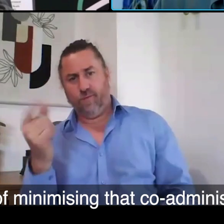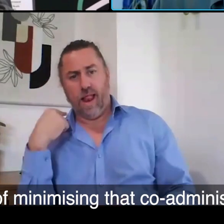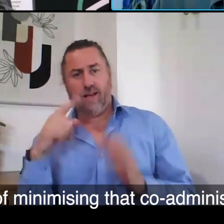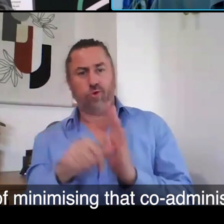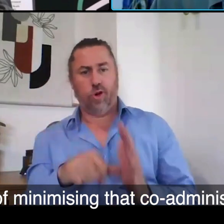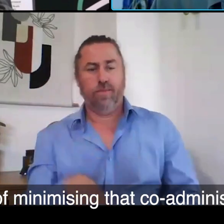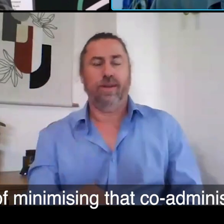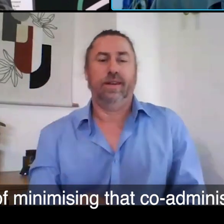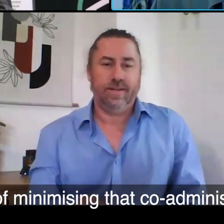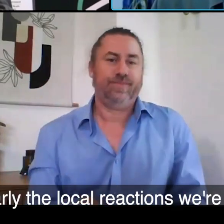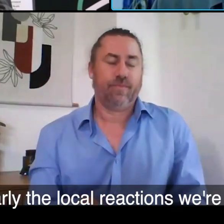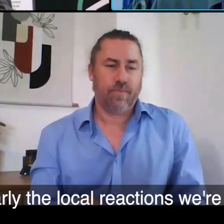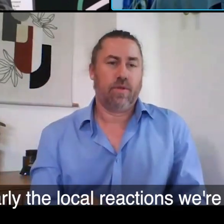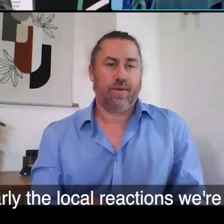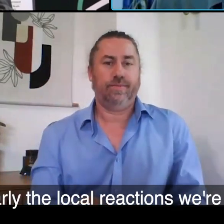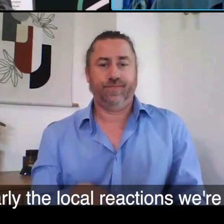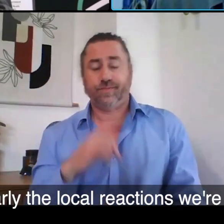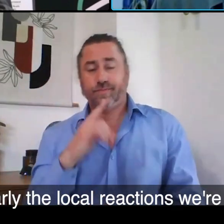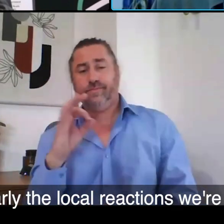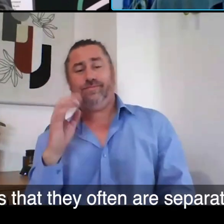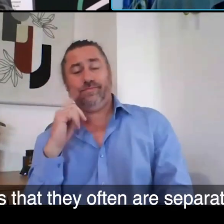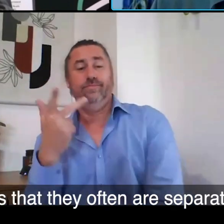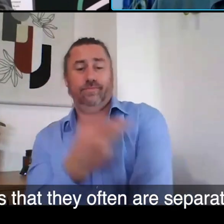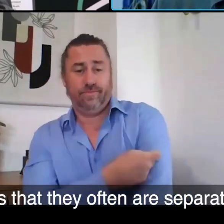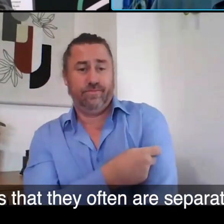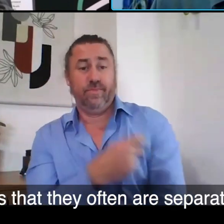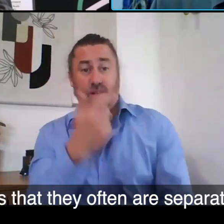minimising that co-administration, and particularly the local reactions, we're hearing